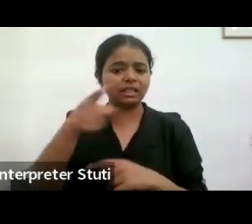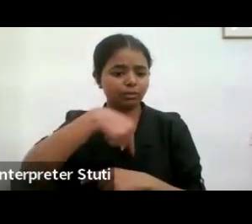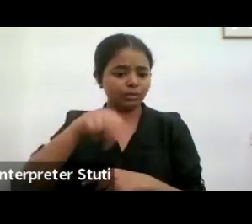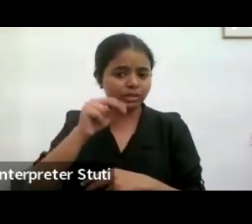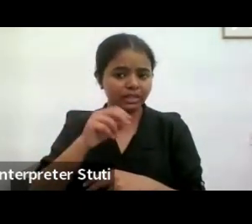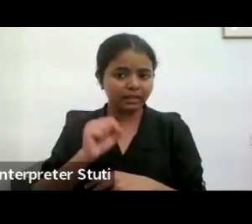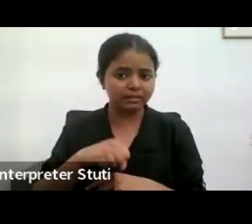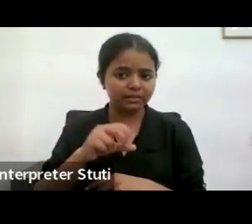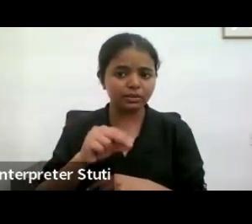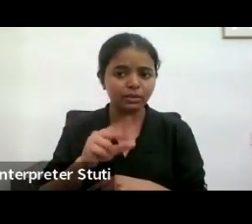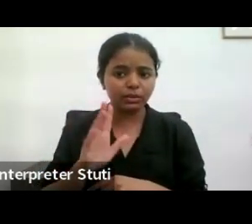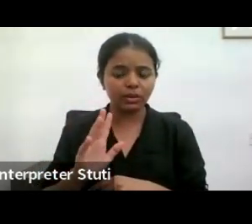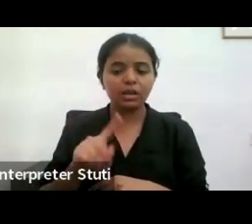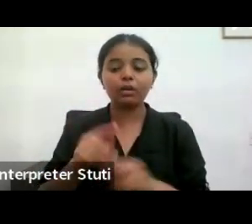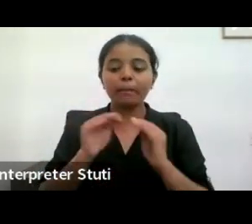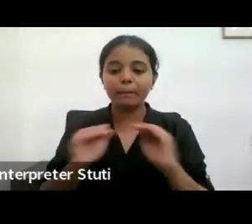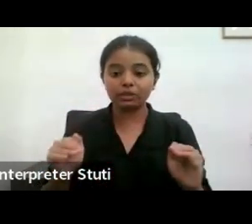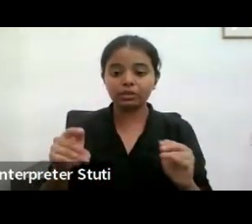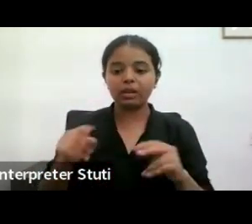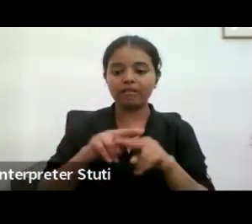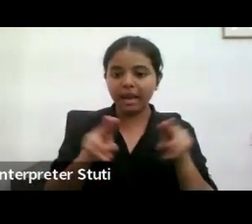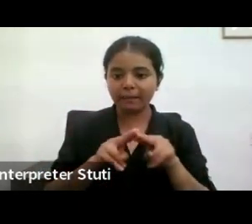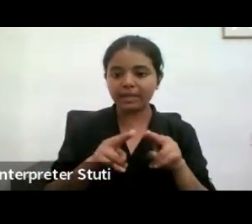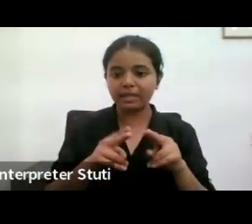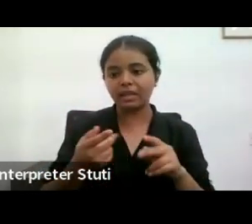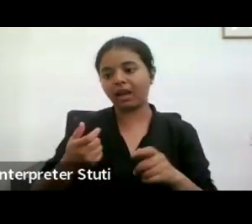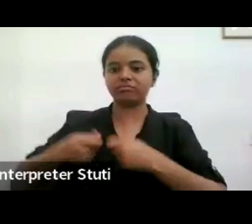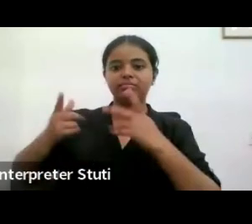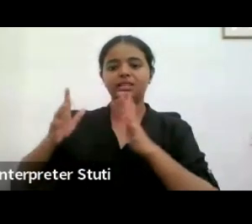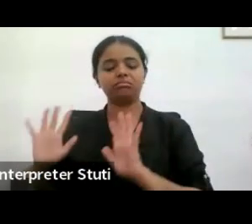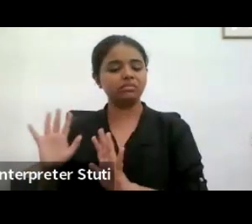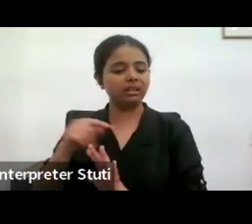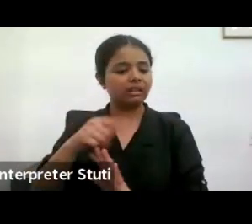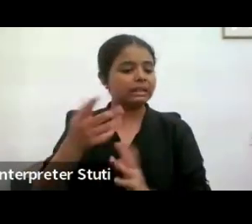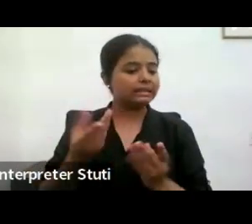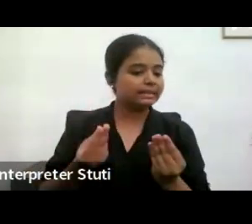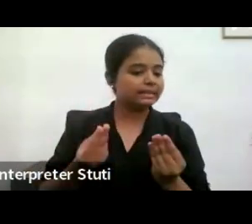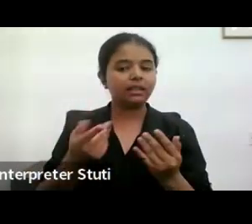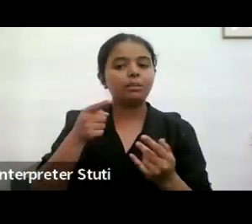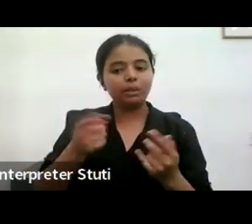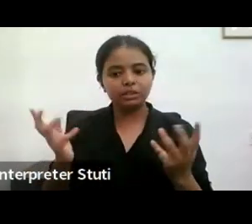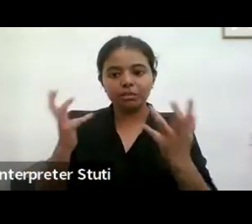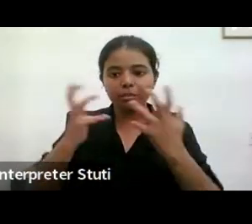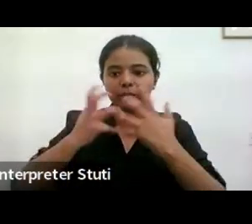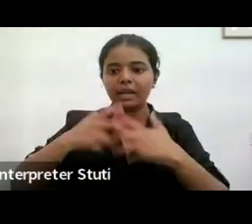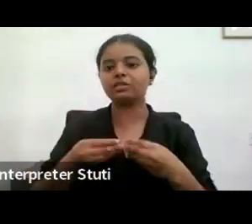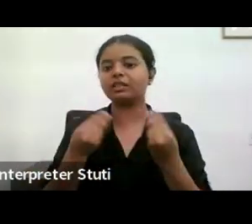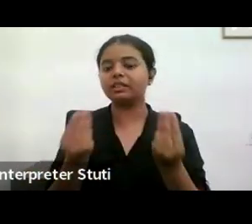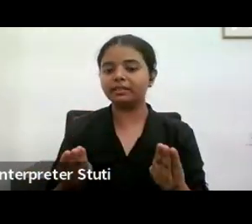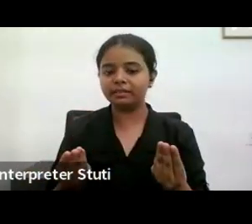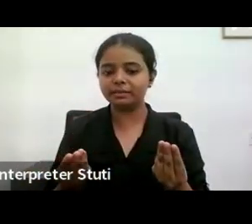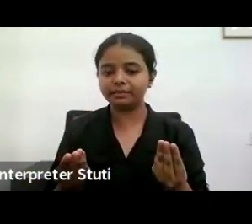where the children are coming from and where the families are, but also where our facility is located, and matching up